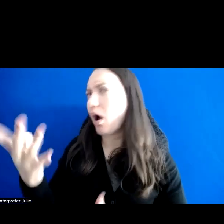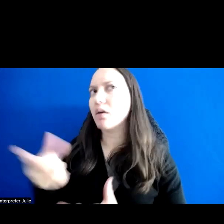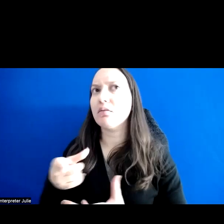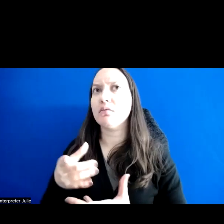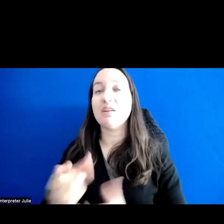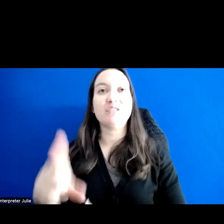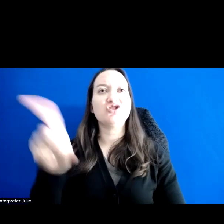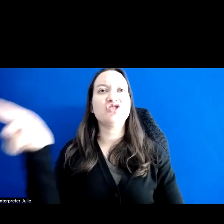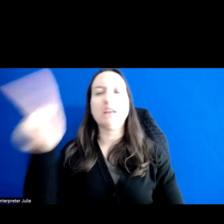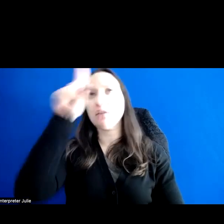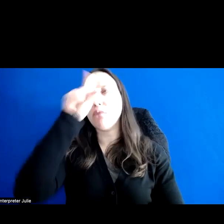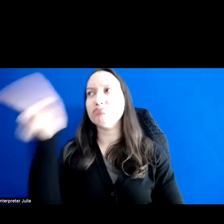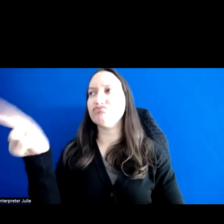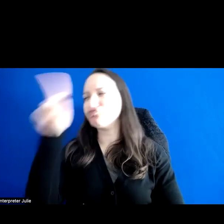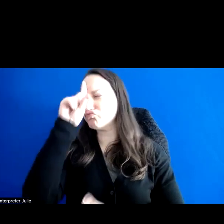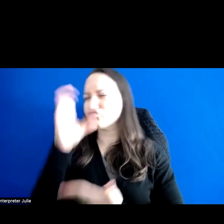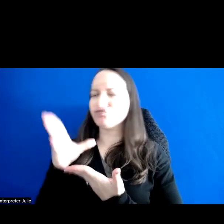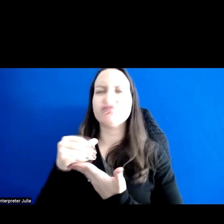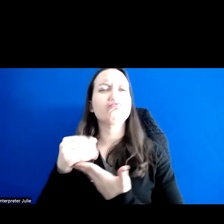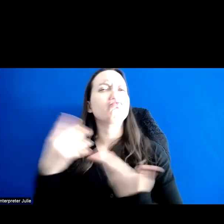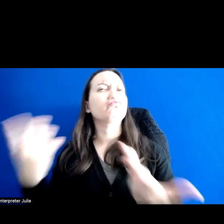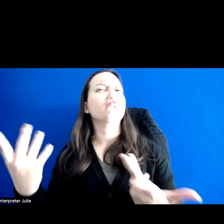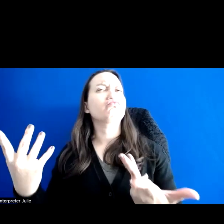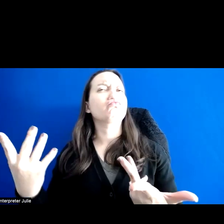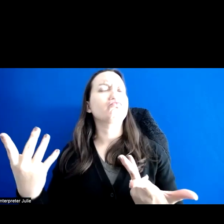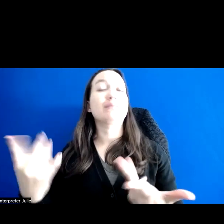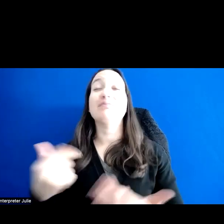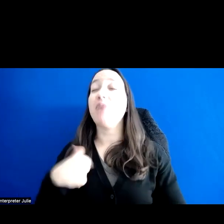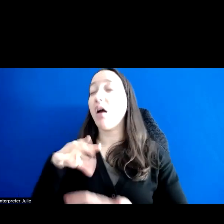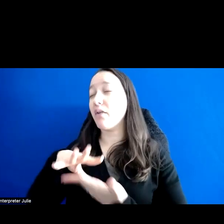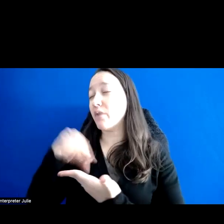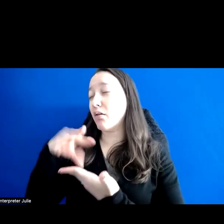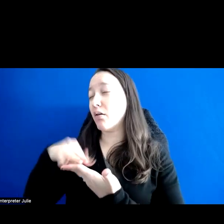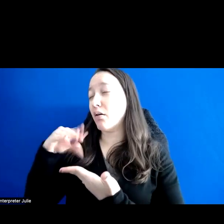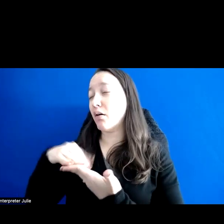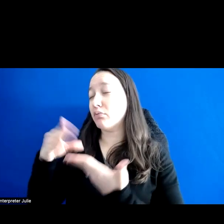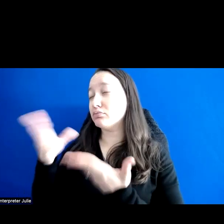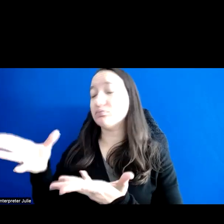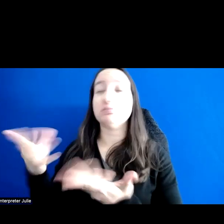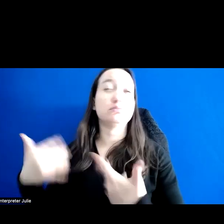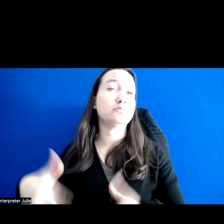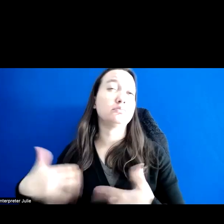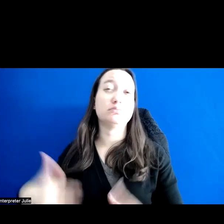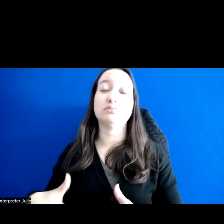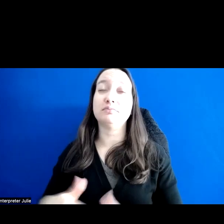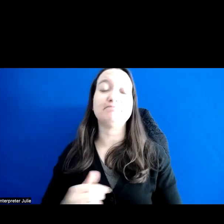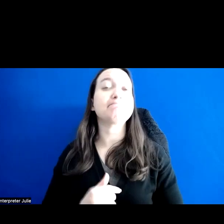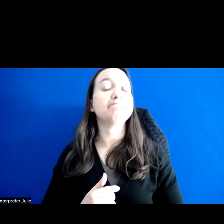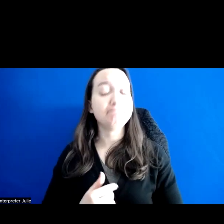being irrational or superstitious. I learned a very, very important lesson at that point from